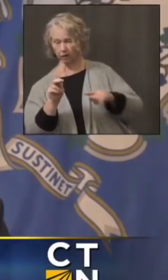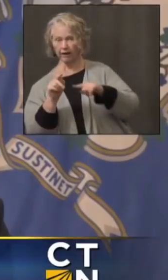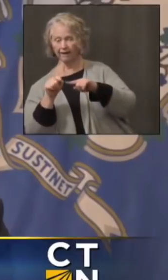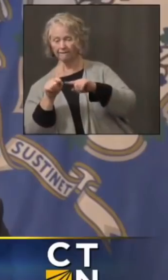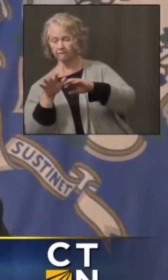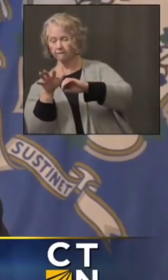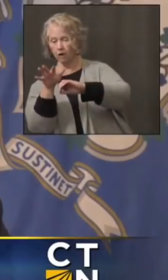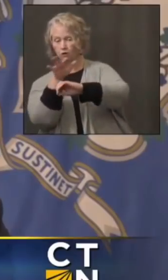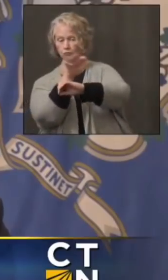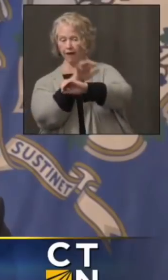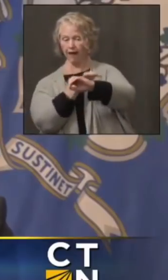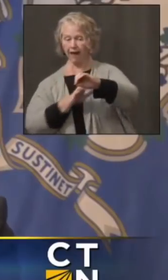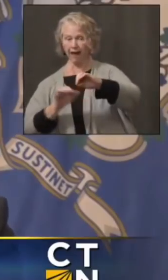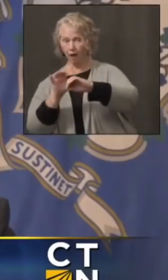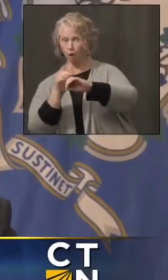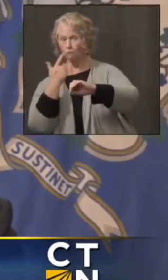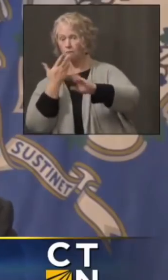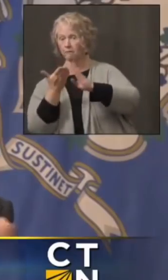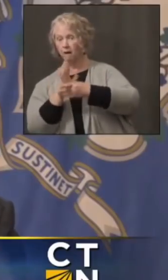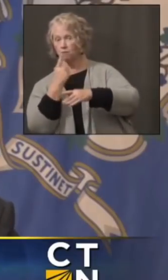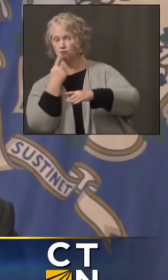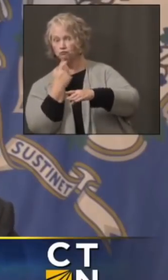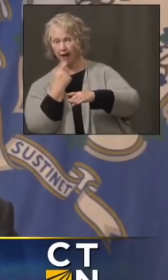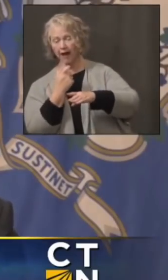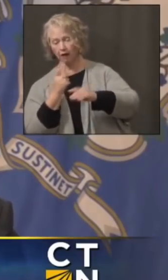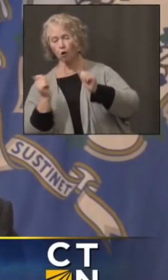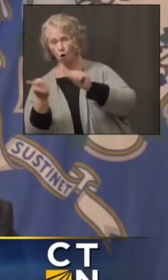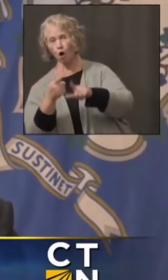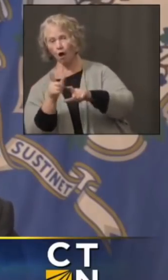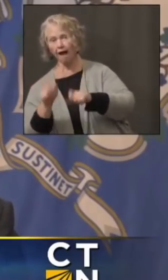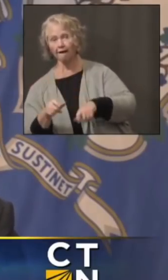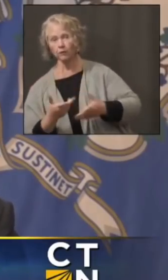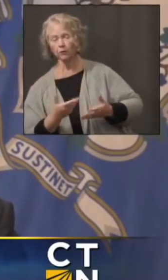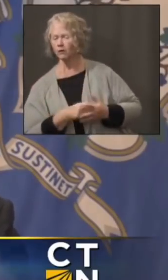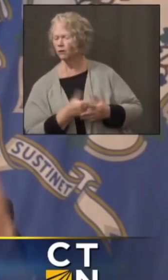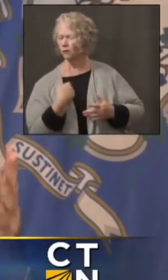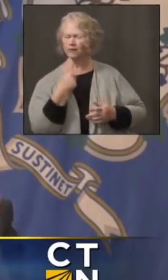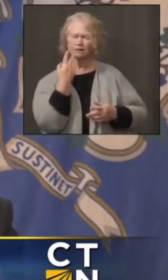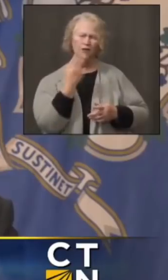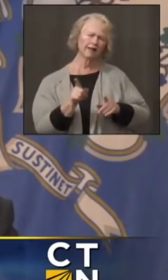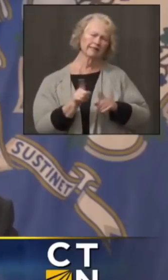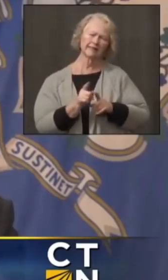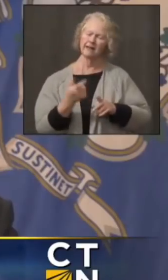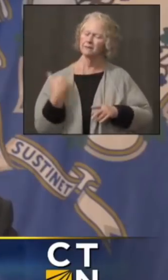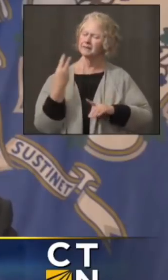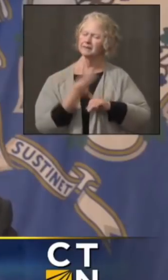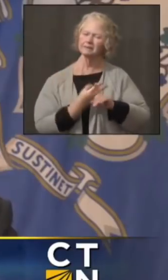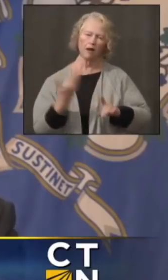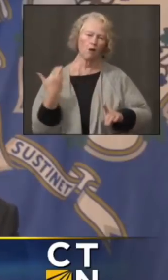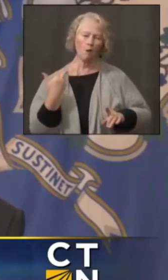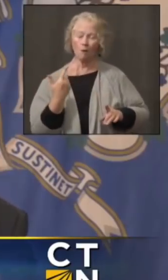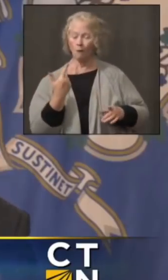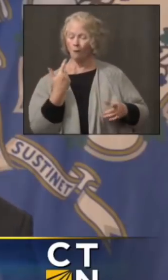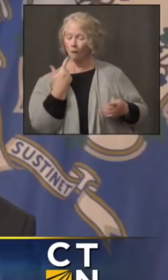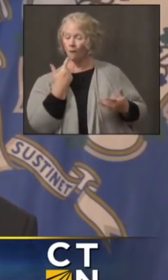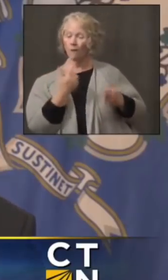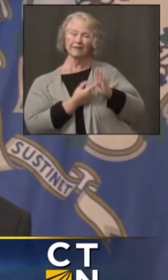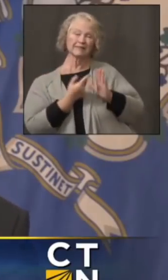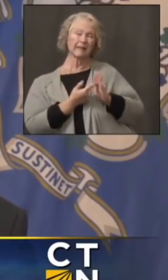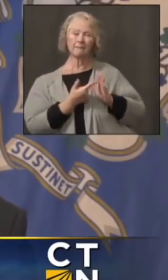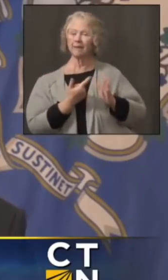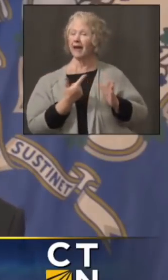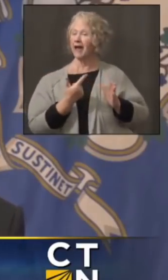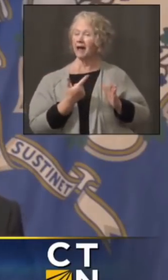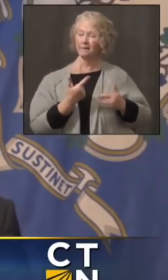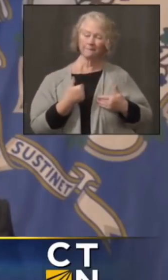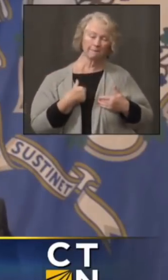and scale back. But we came to that same conclusion 6 months ago, and we said even doing it as a state doesn't always make sense. We can drive